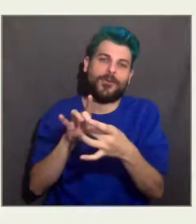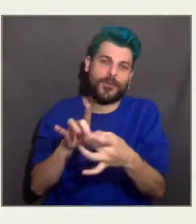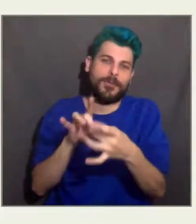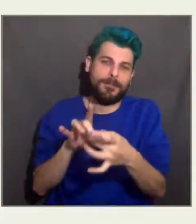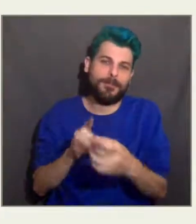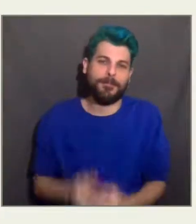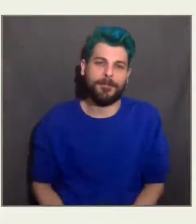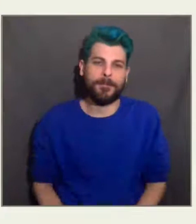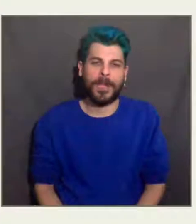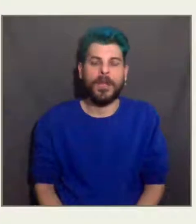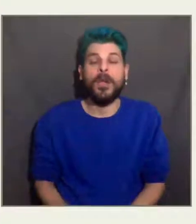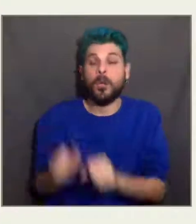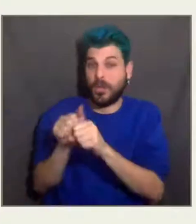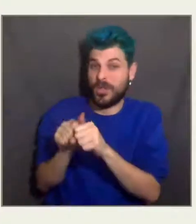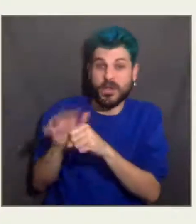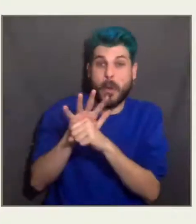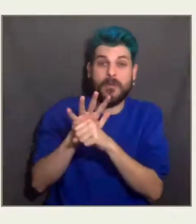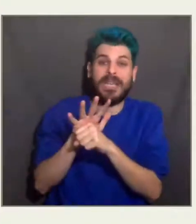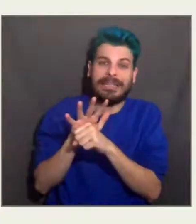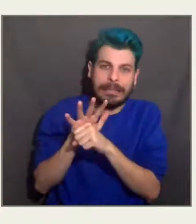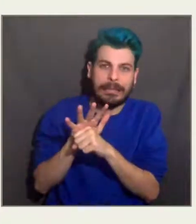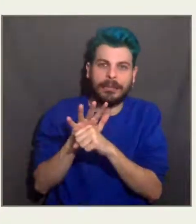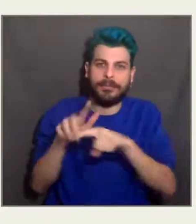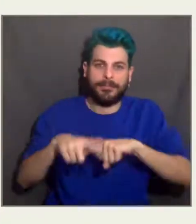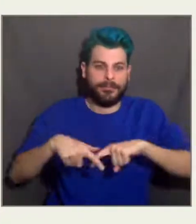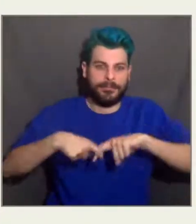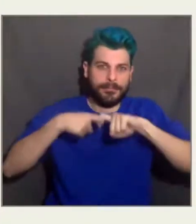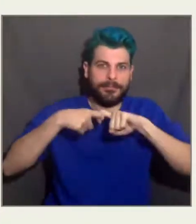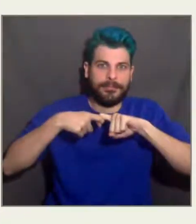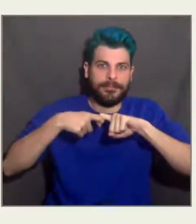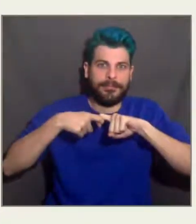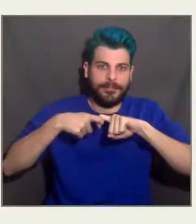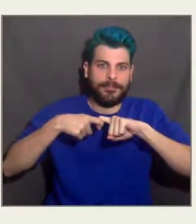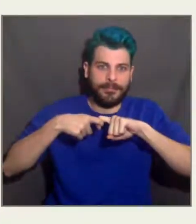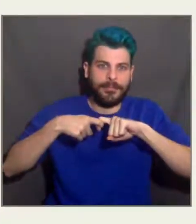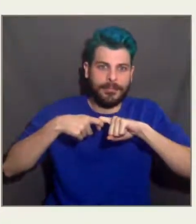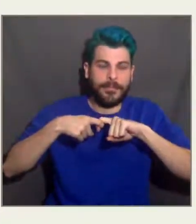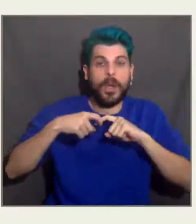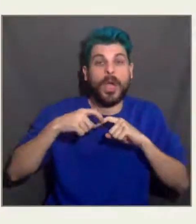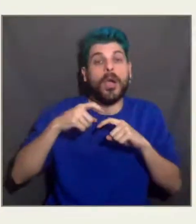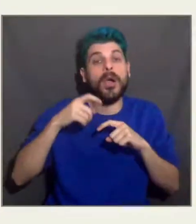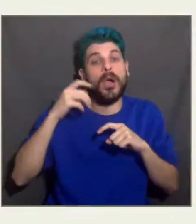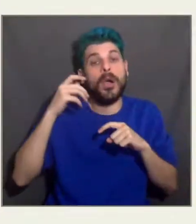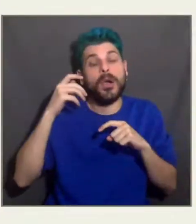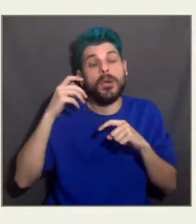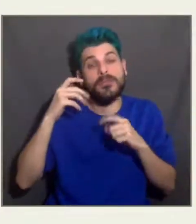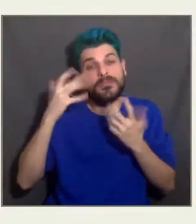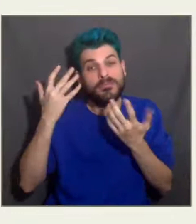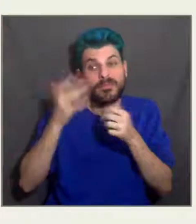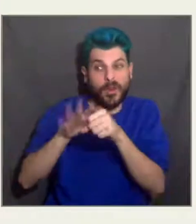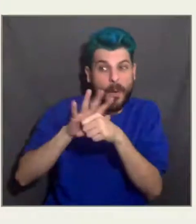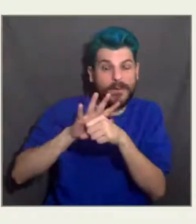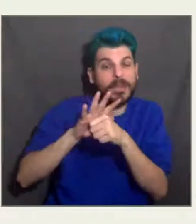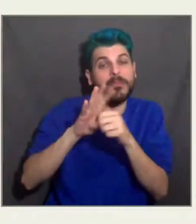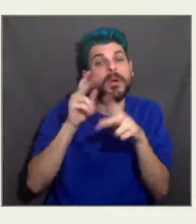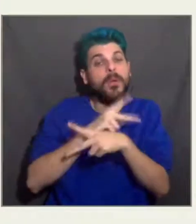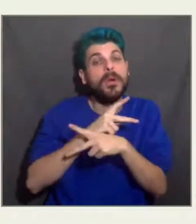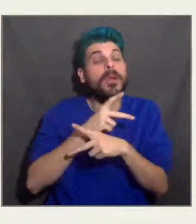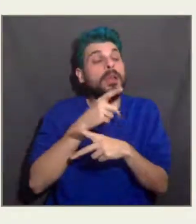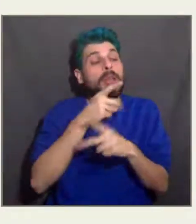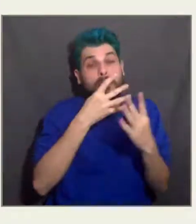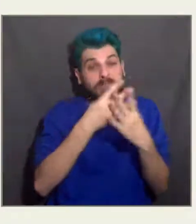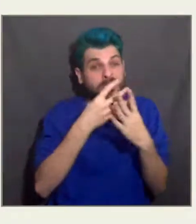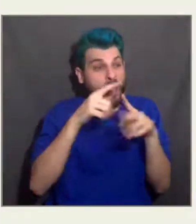year of COVID because we were moving the program from incarcerated labor to a workforce initiative, but we